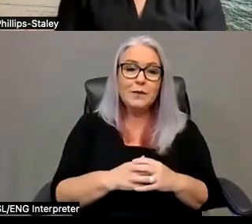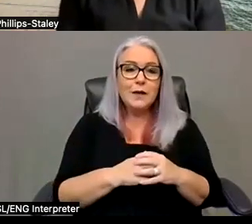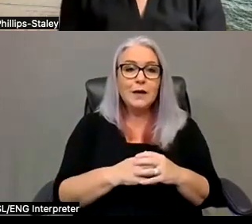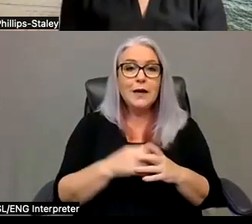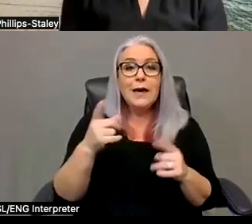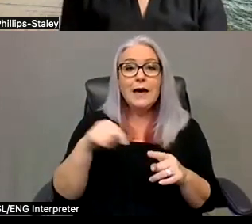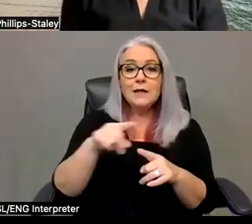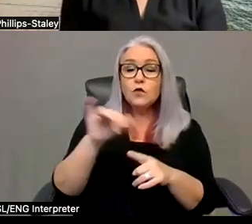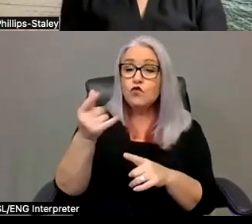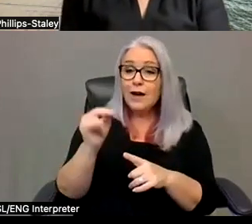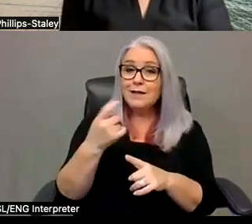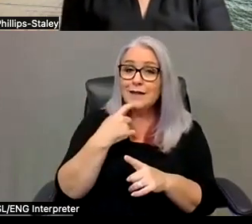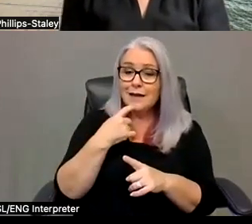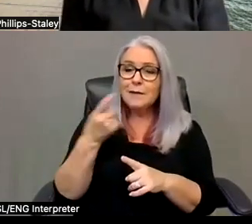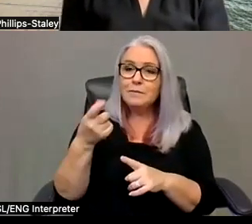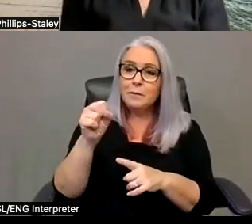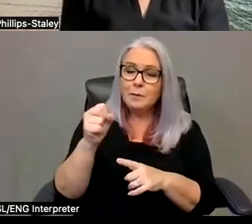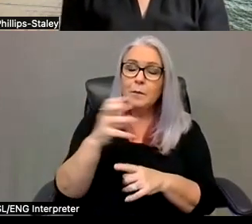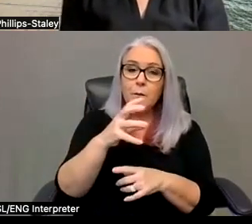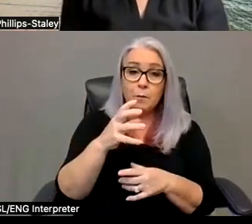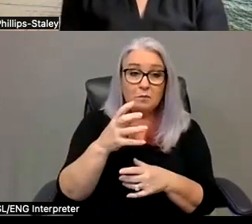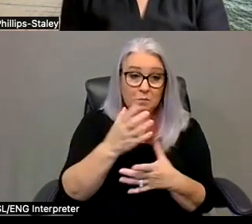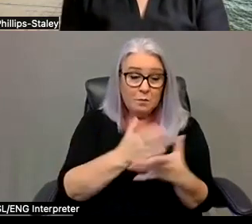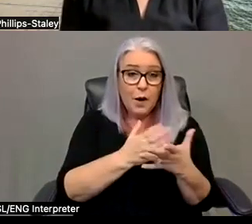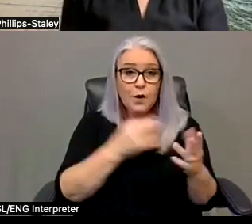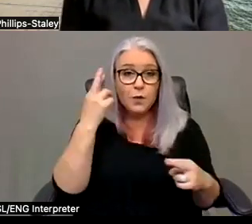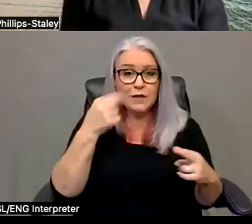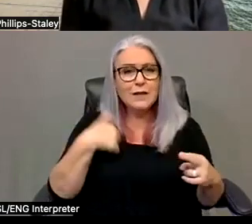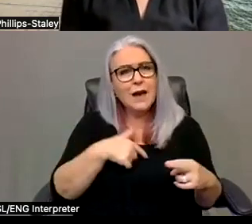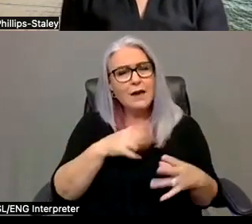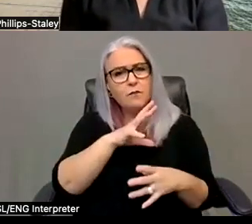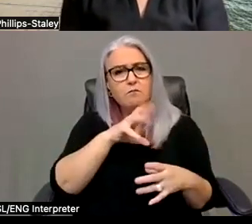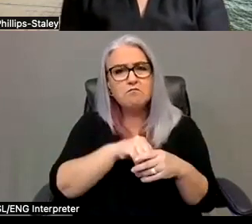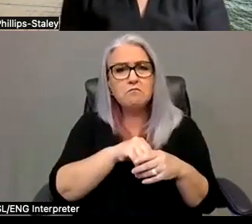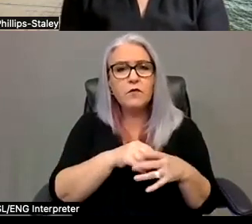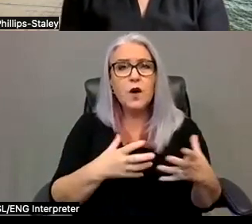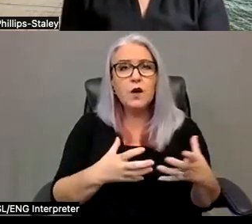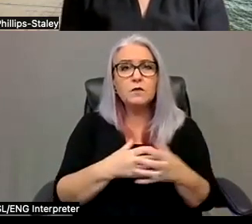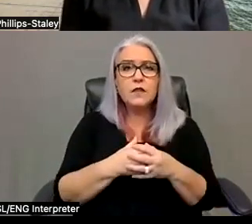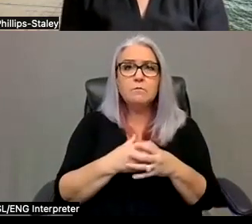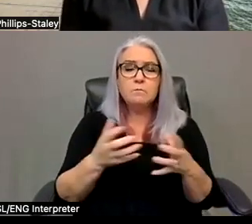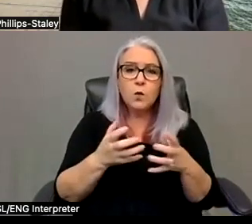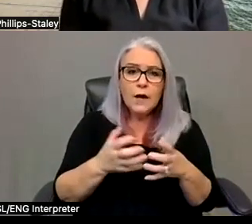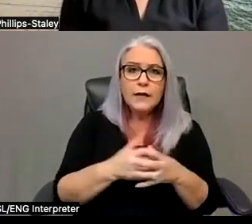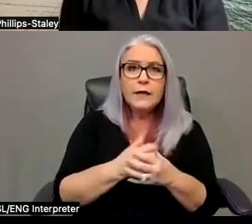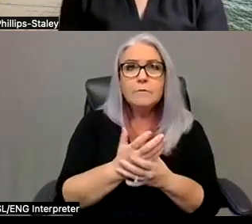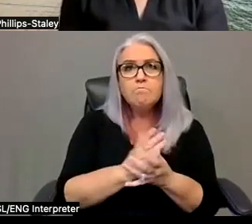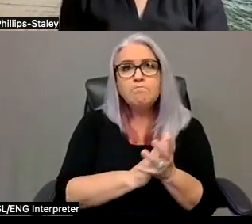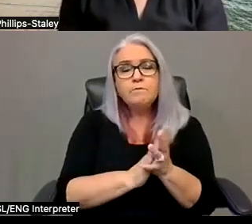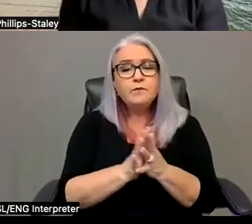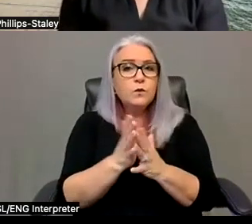mate, John said, part of the reason that I have become involved and wanting to